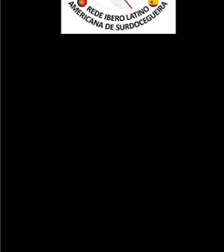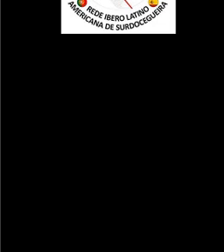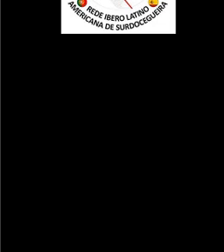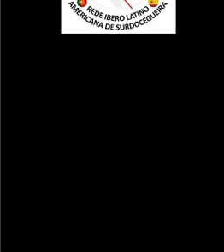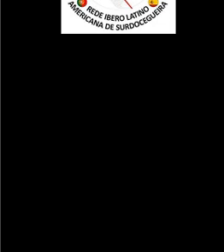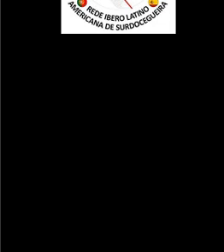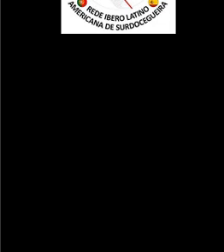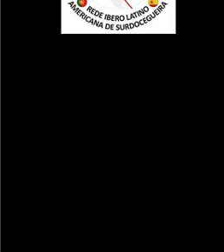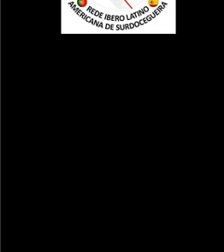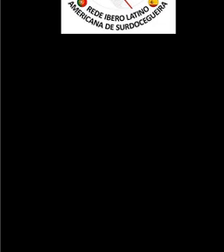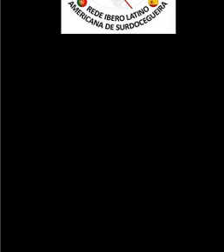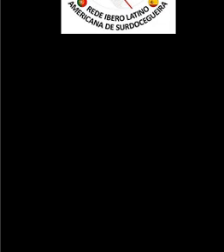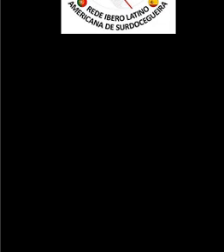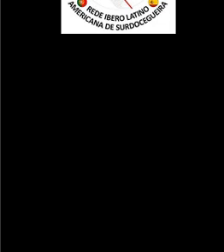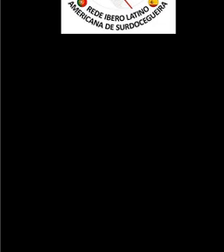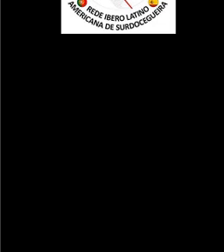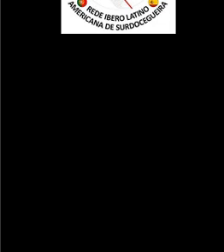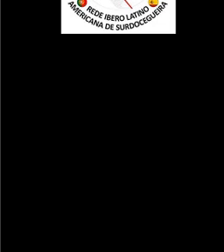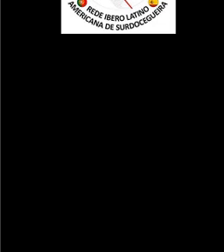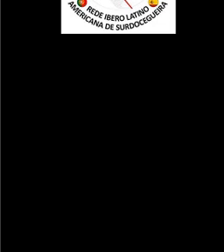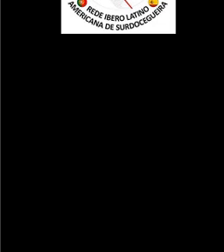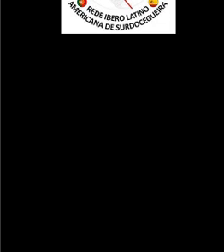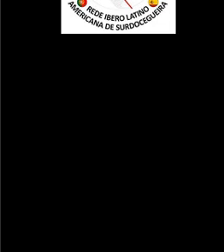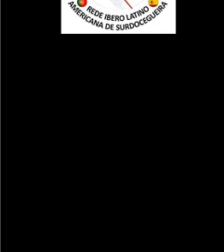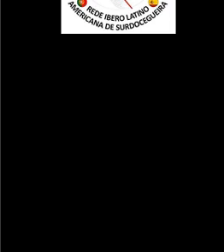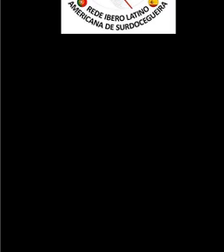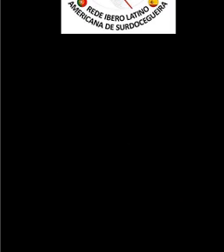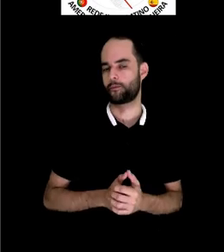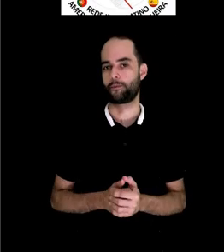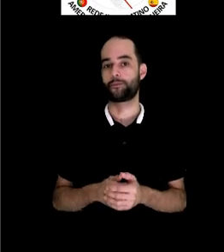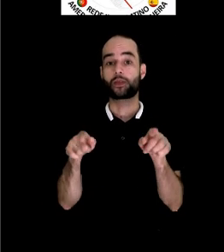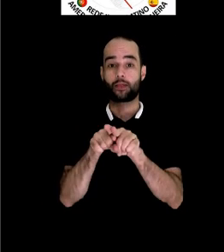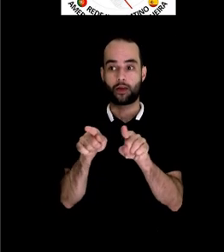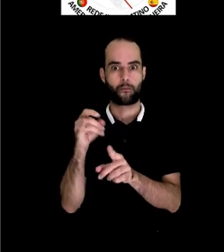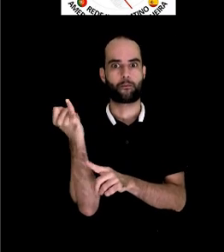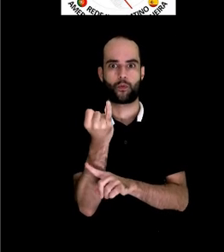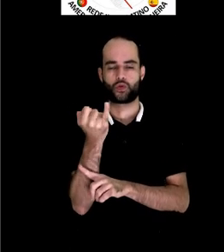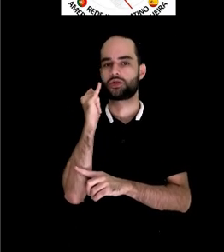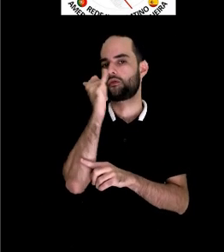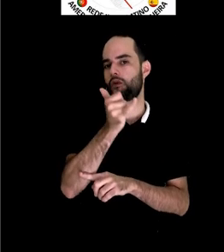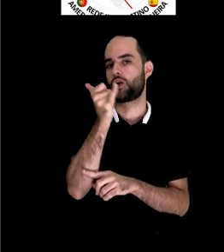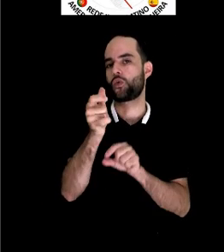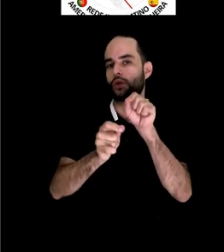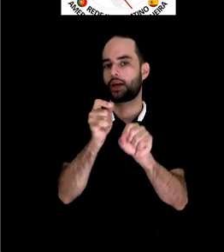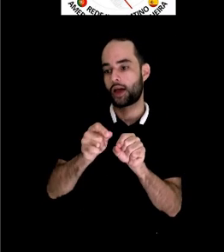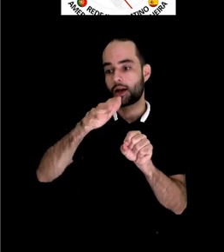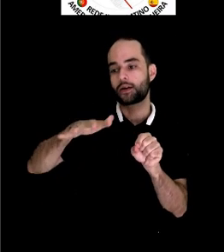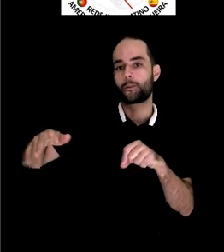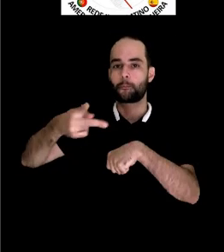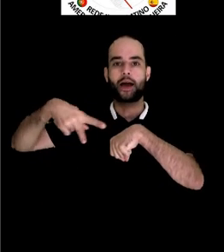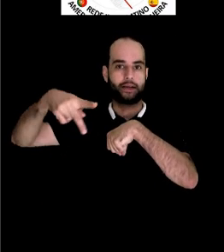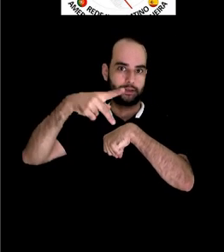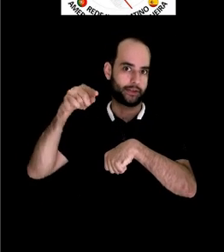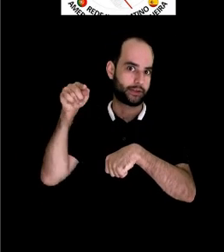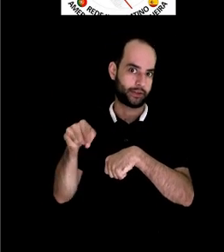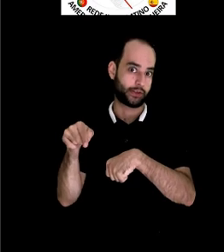slide. On the top part, justified in red, is written. It is important to observe that the